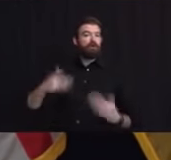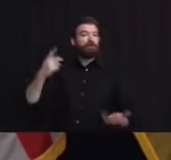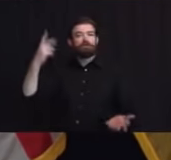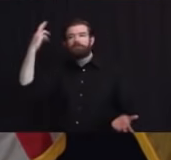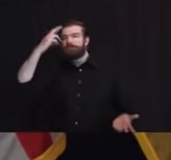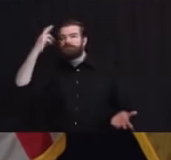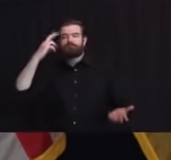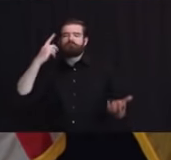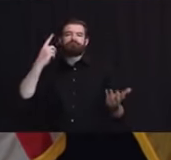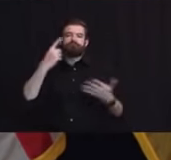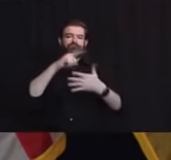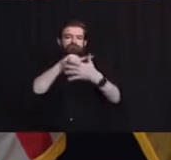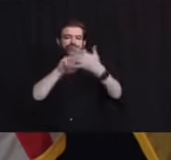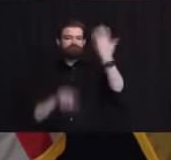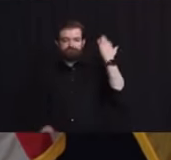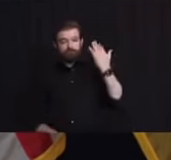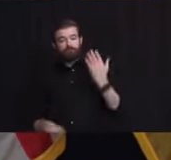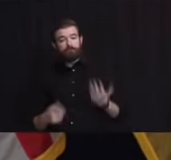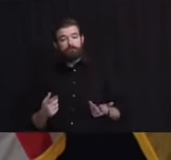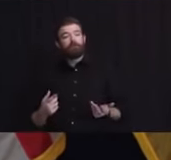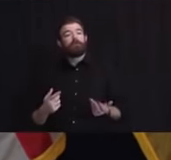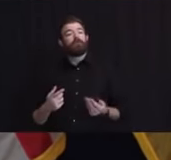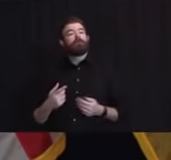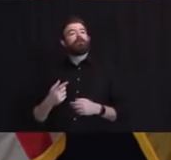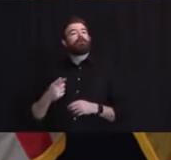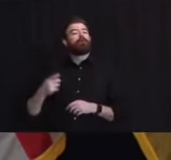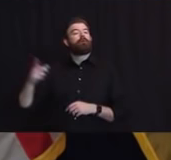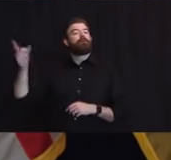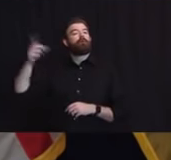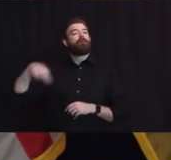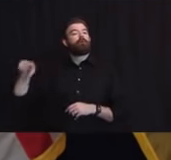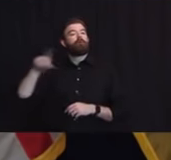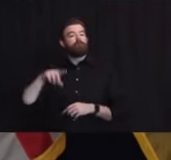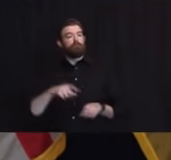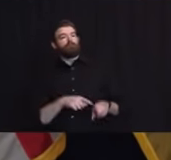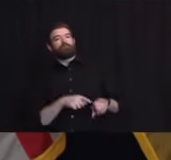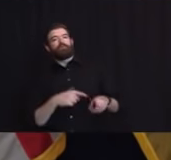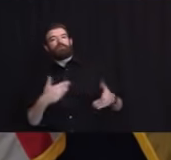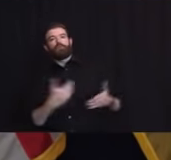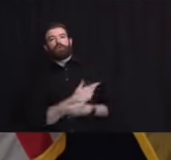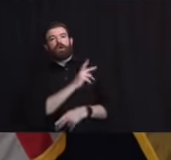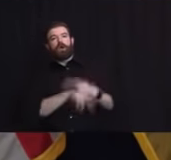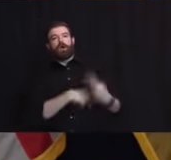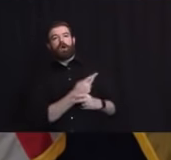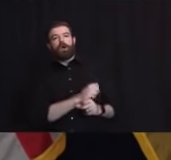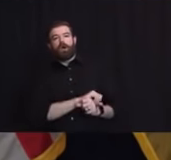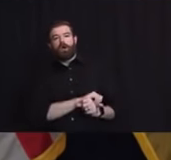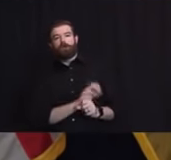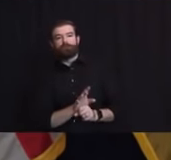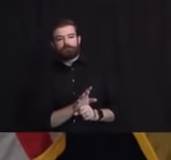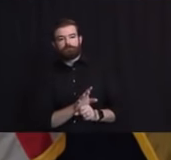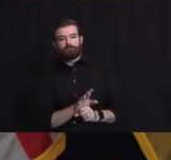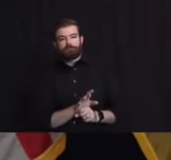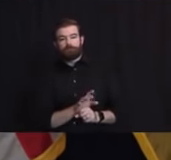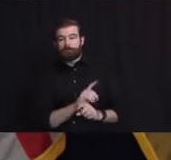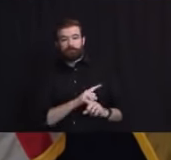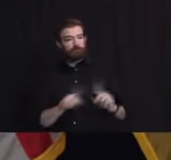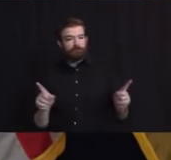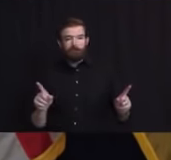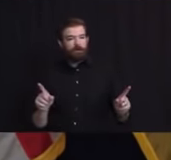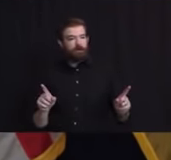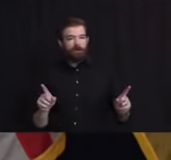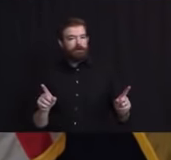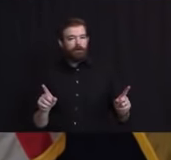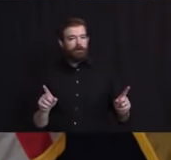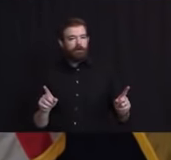one of which is the fact that they are seeing a new variant there. How much of their increased caseload is due to this variant versus the UK variant, which is